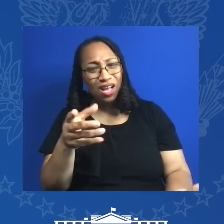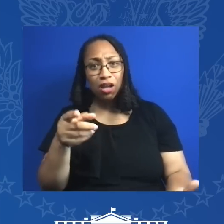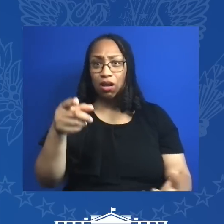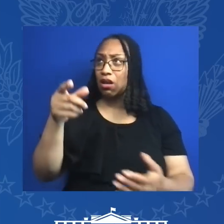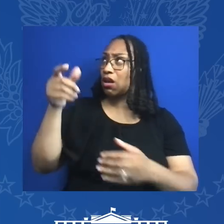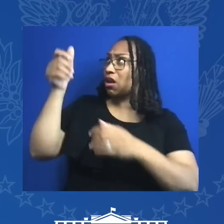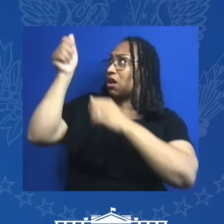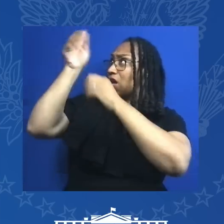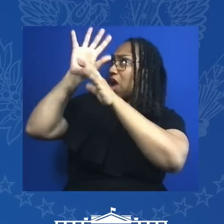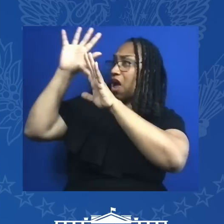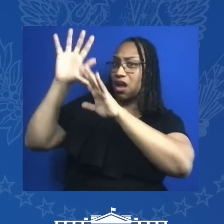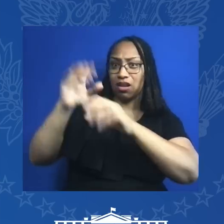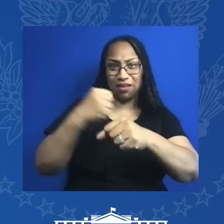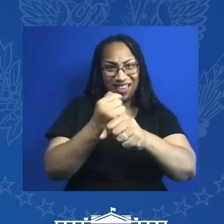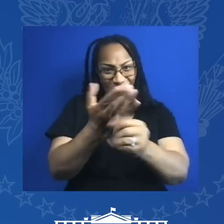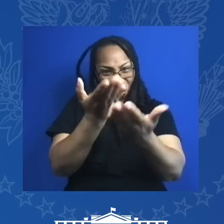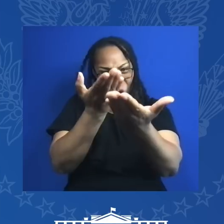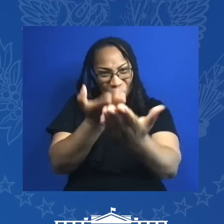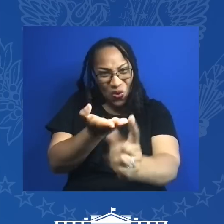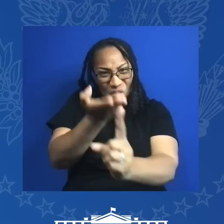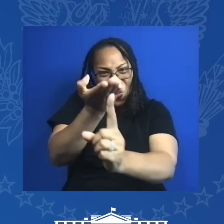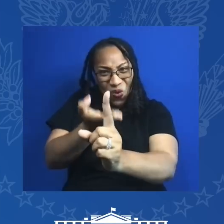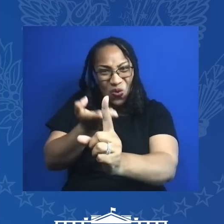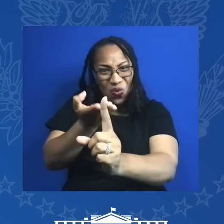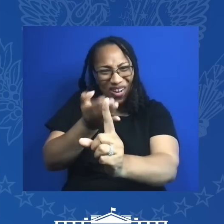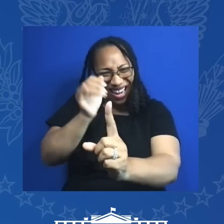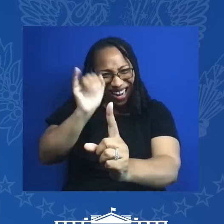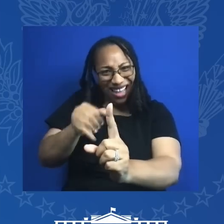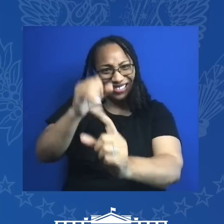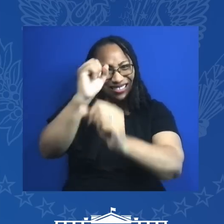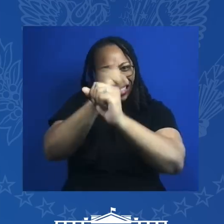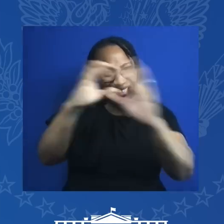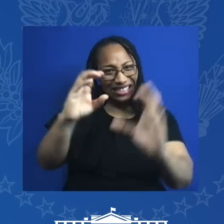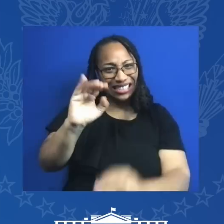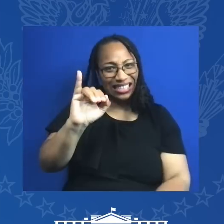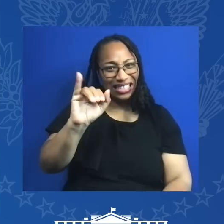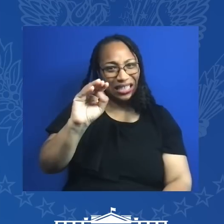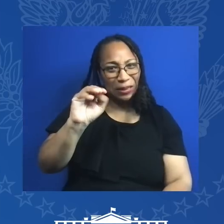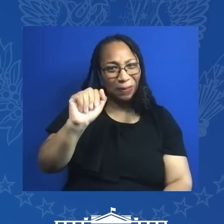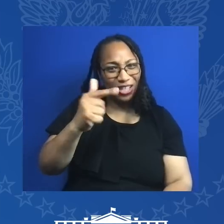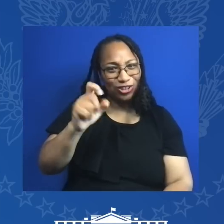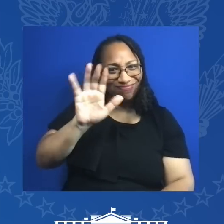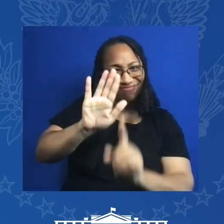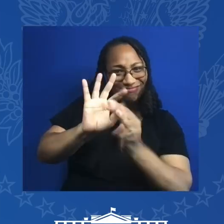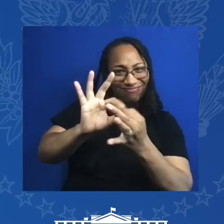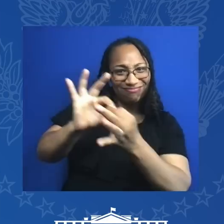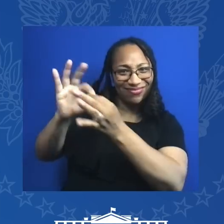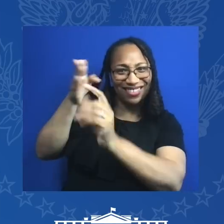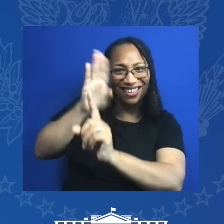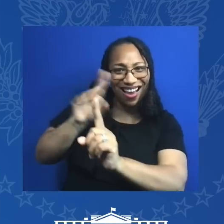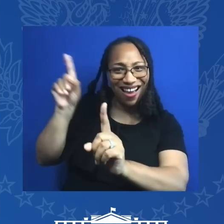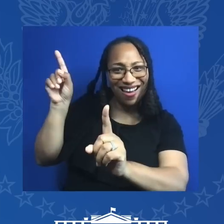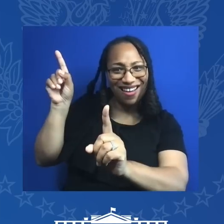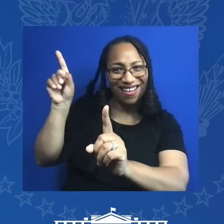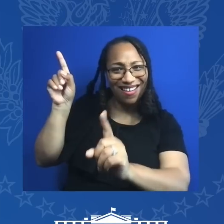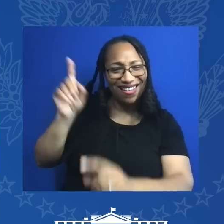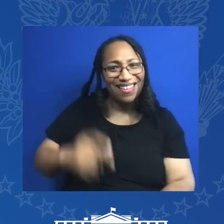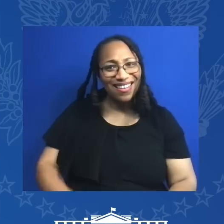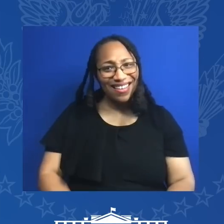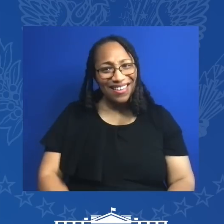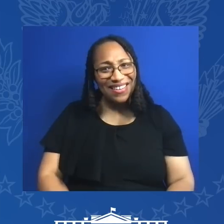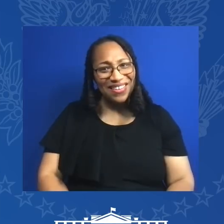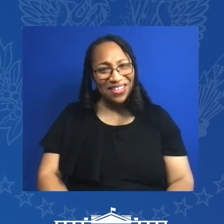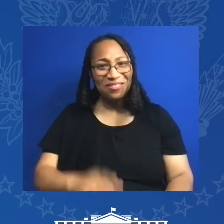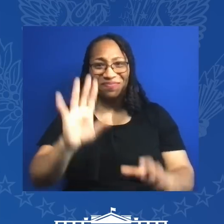ago, I announced a series of new initiatives we're taking to protect the LGBTQ community.